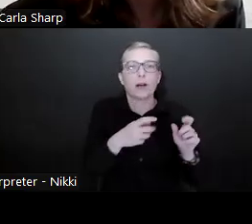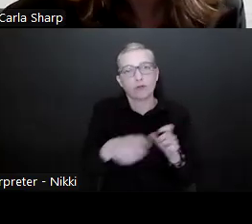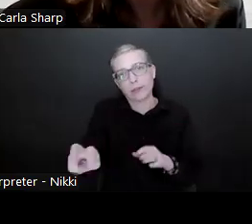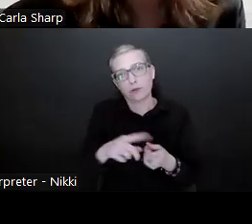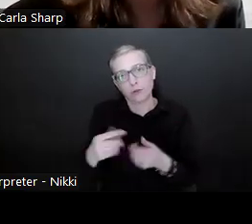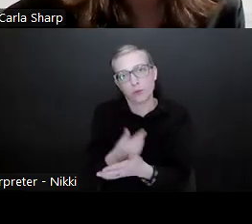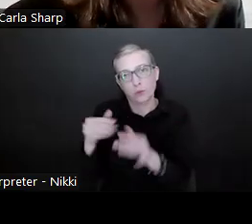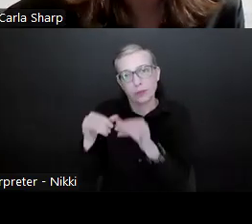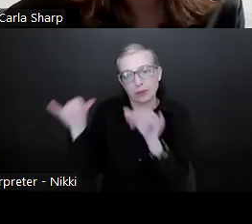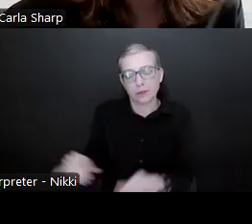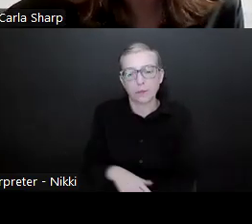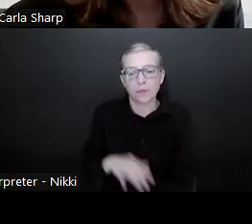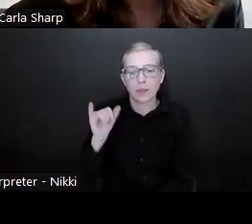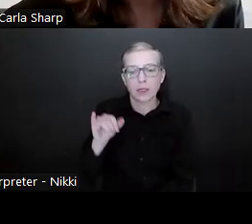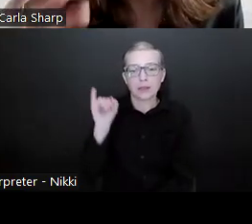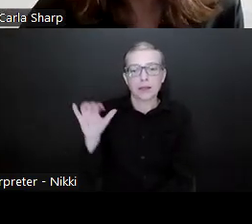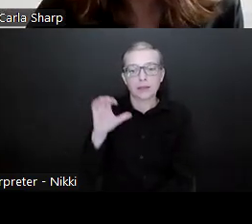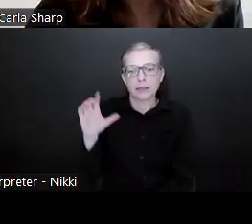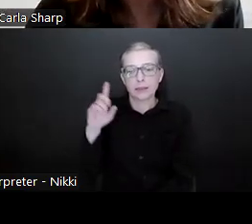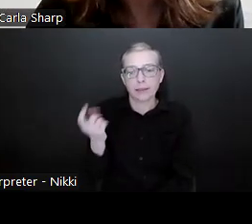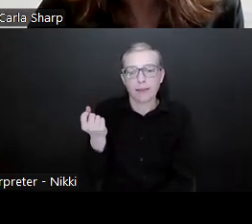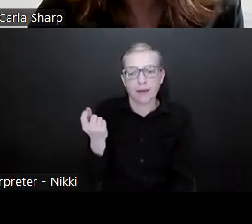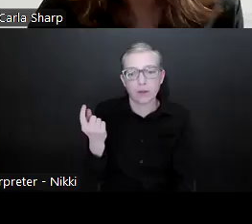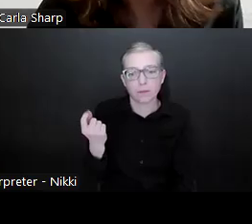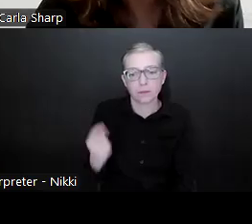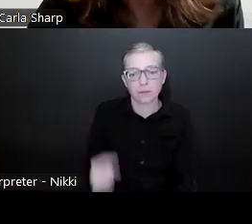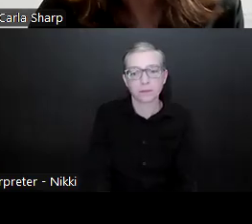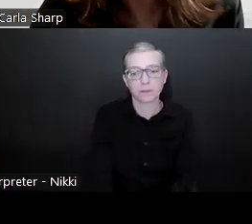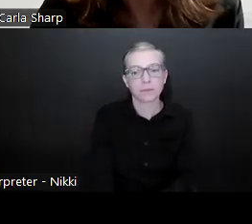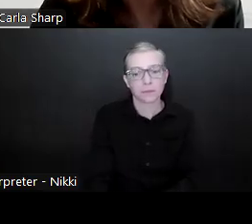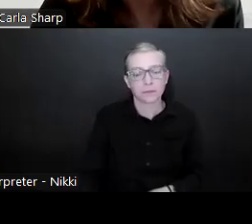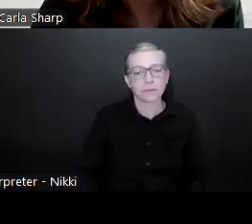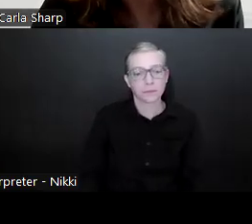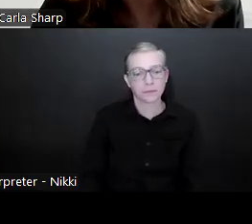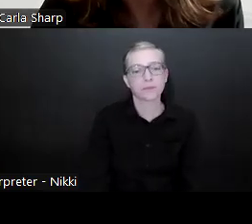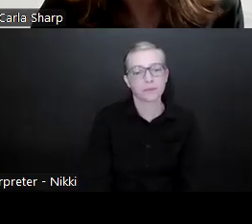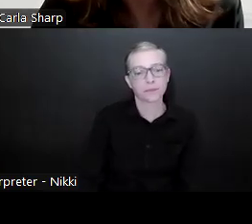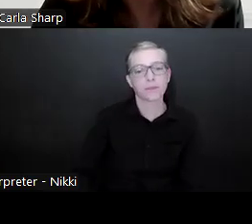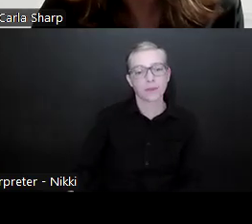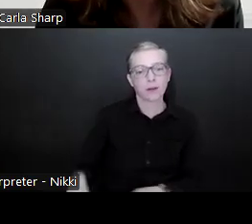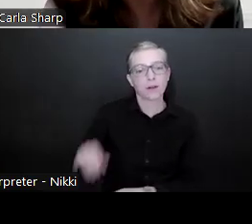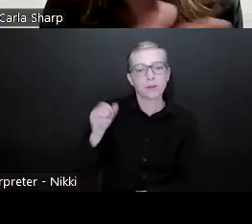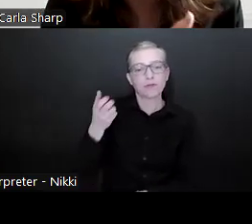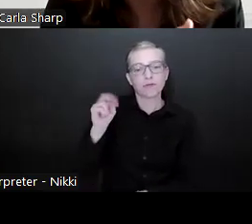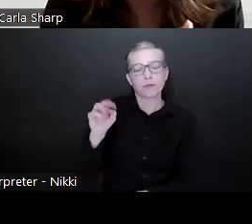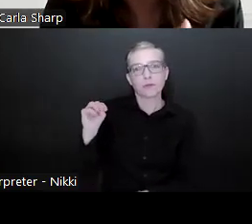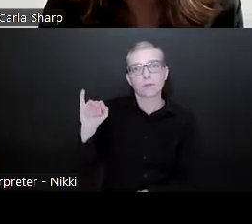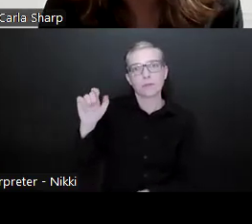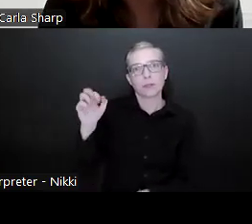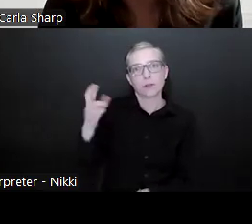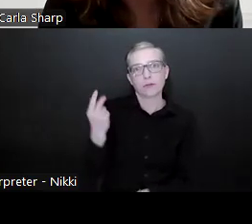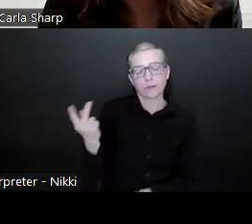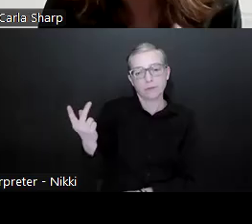is the ICD-11 has followed suit. Many reviews have been published. Josh Miller and I did a 10-year retrospective of all of the data